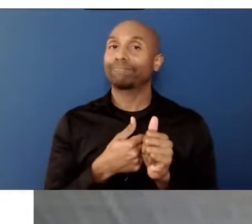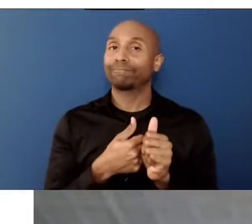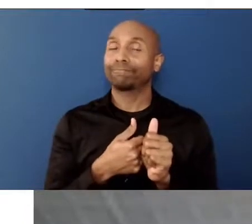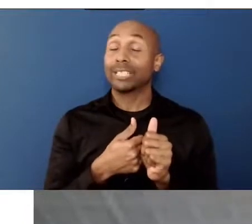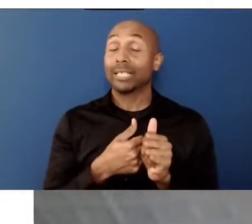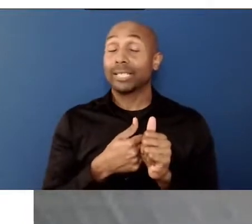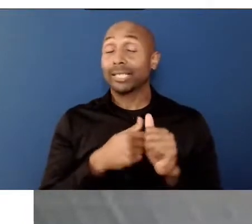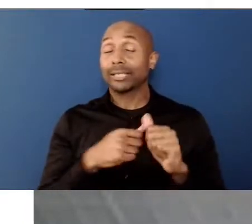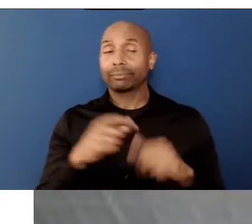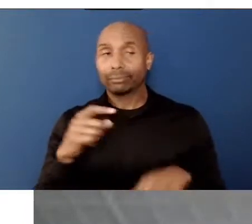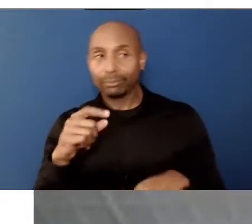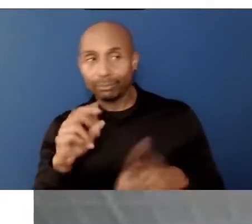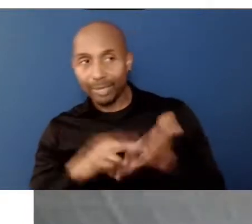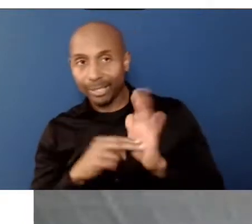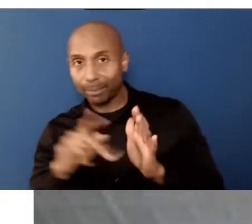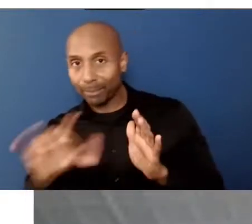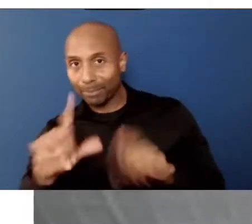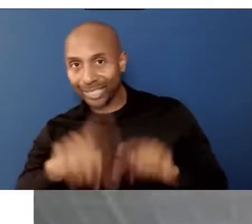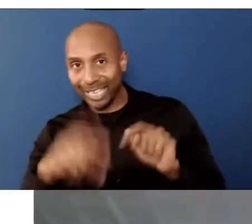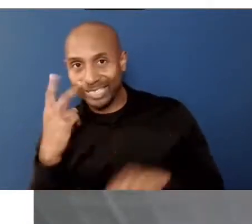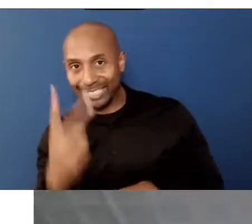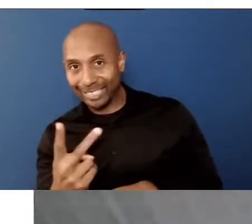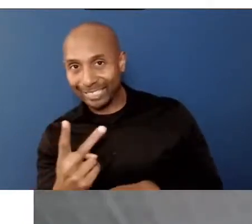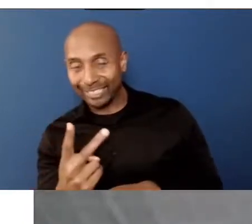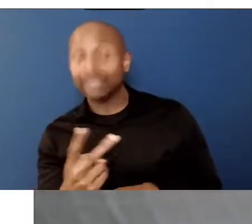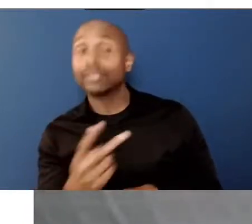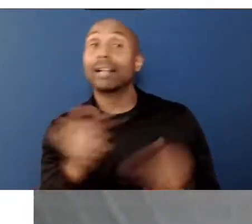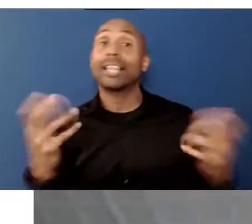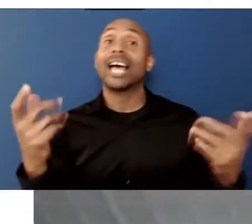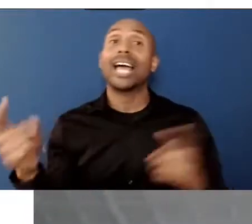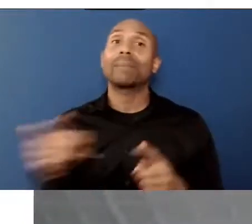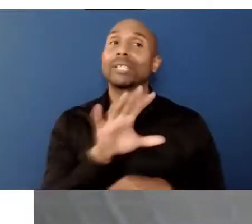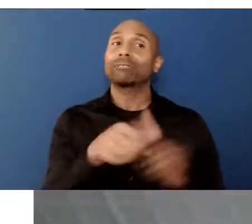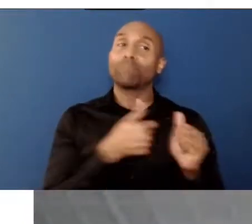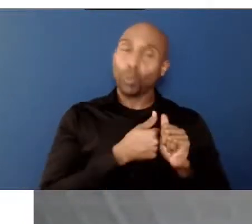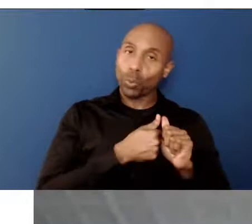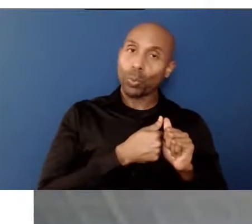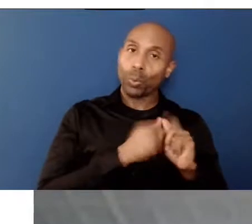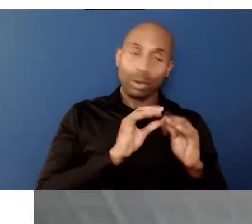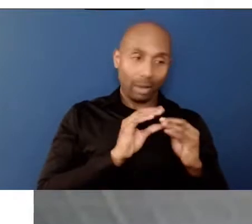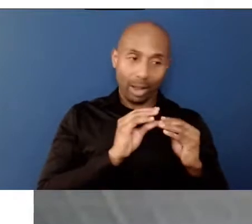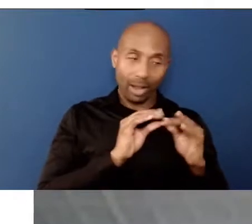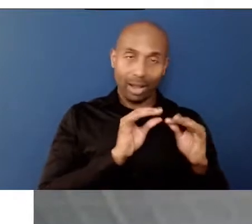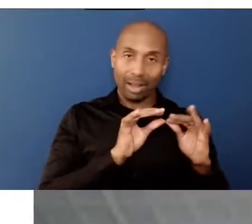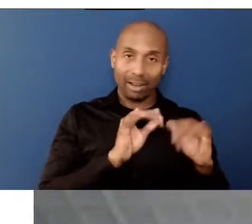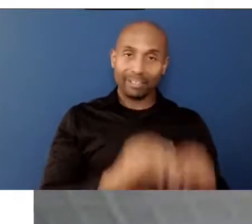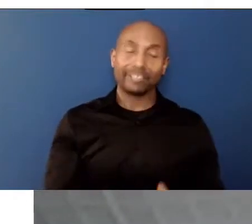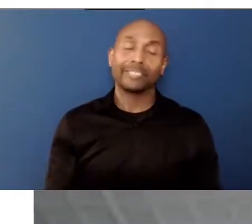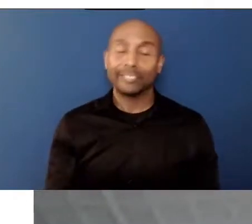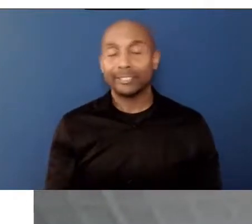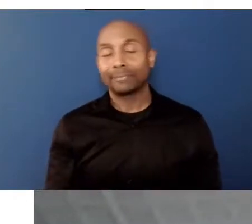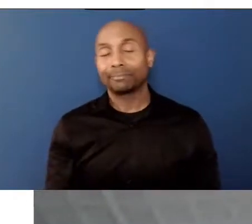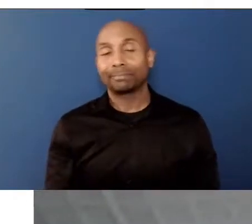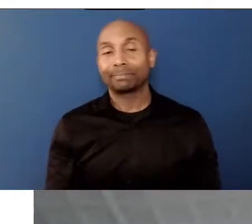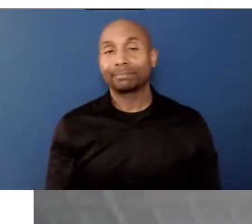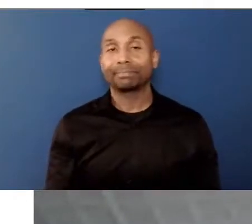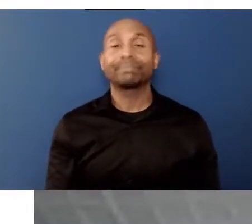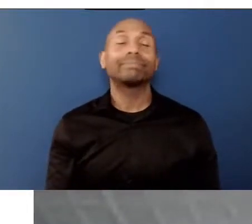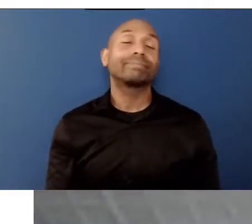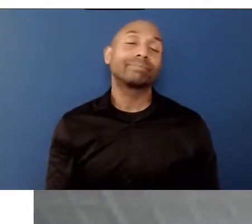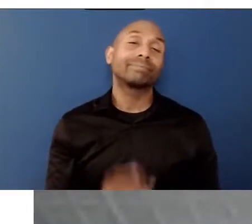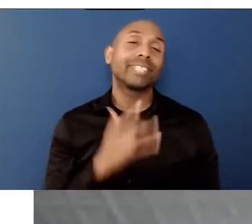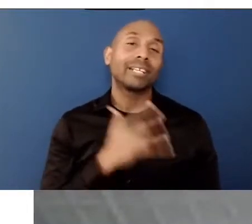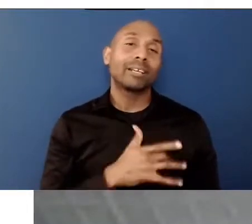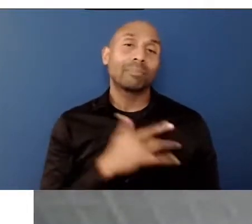even though we don't necessarily see what's happening, there are people, the whole province is trying to engage people